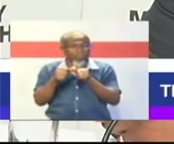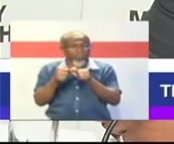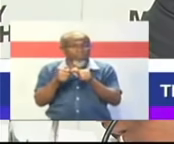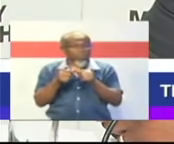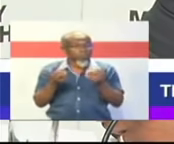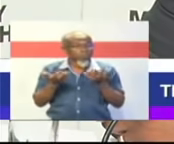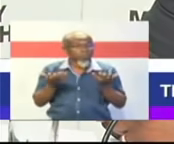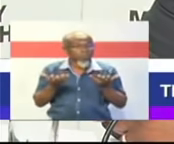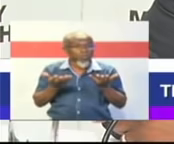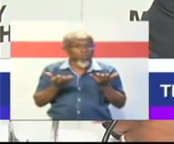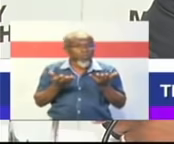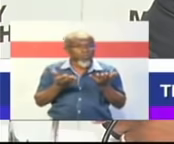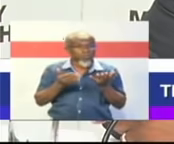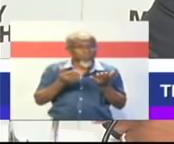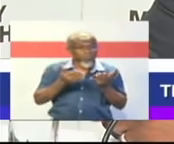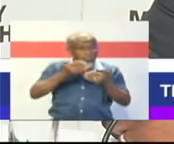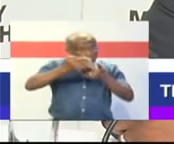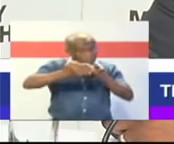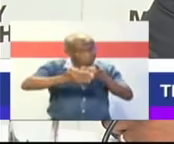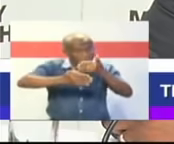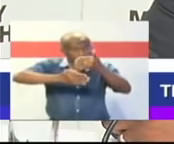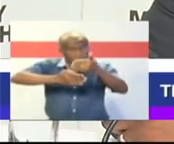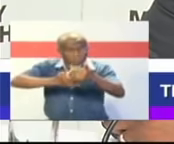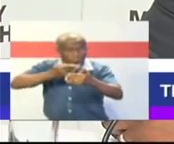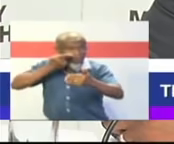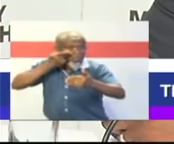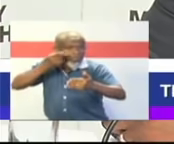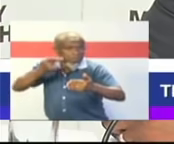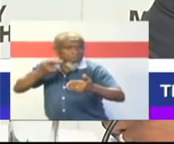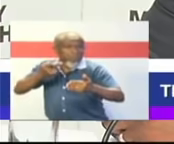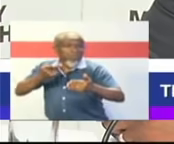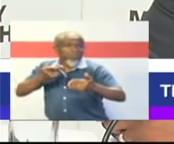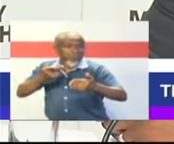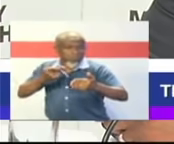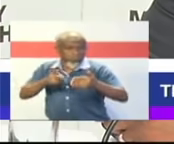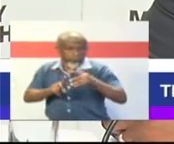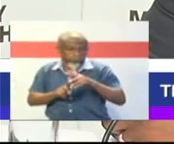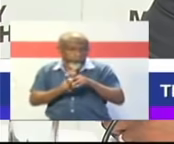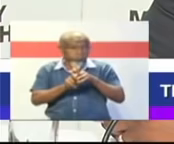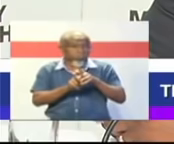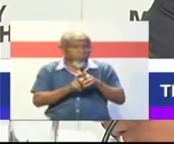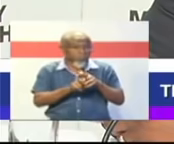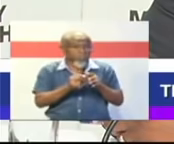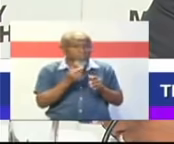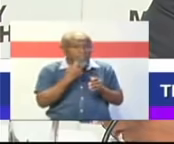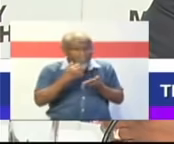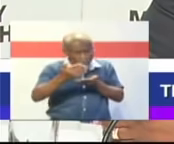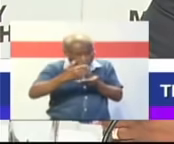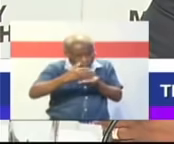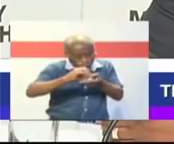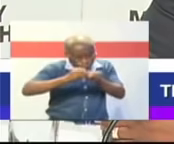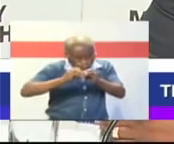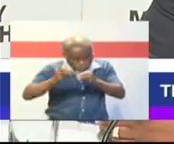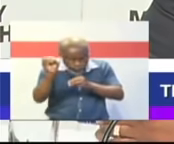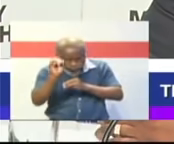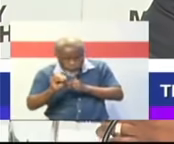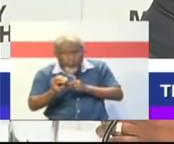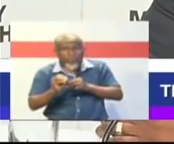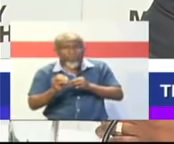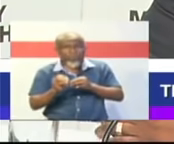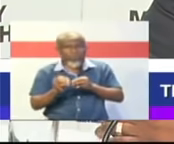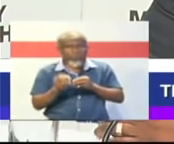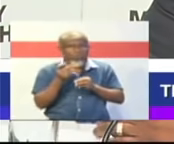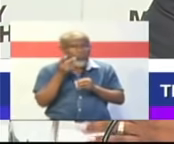that the pattern that has shown up from the epidemiologic investigation suggests that they are what